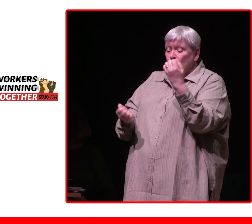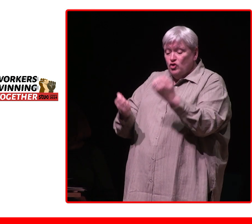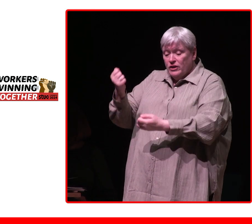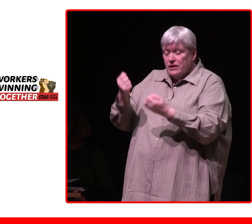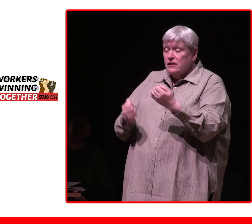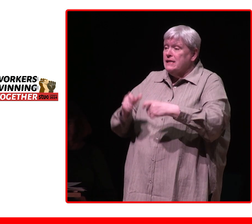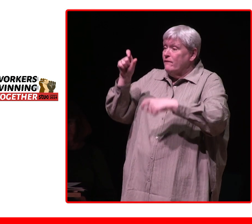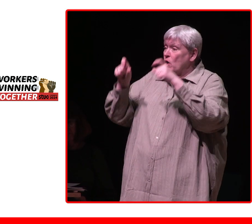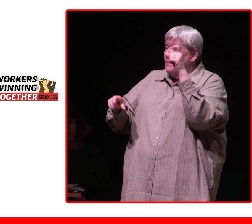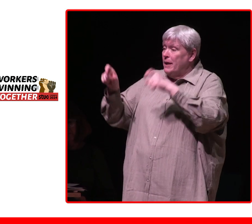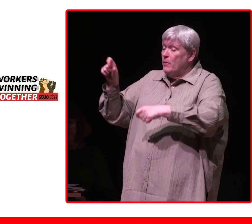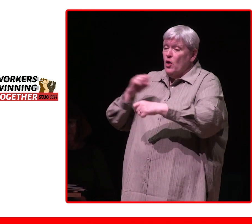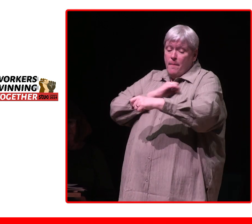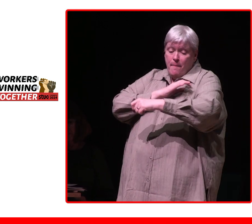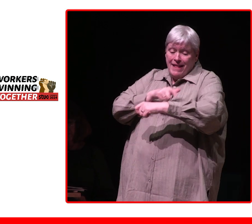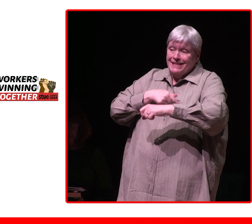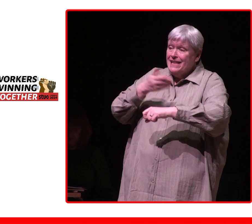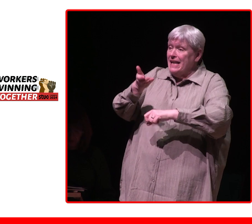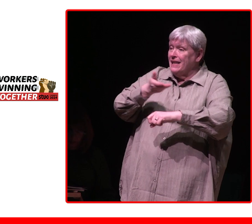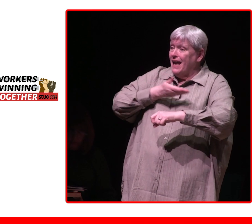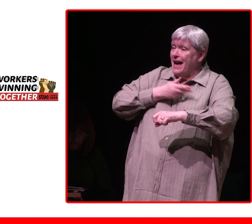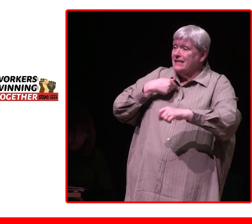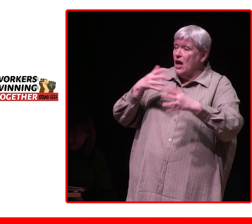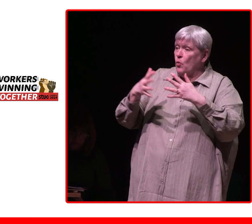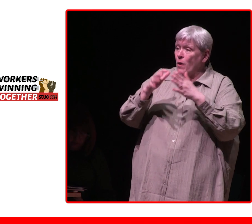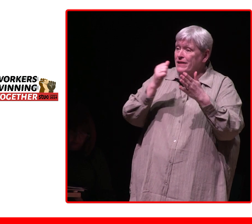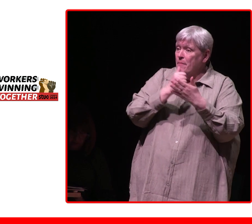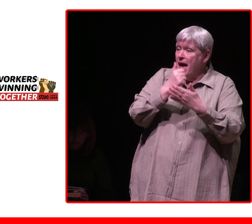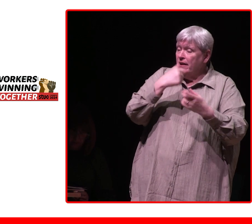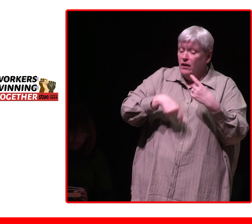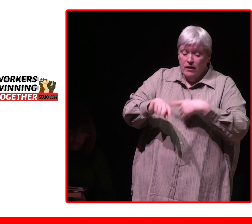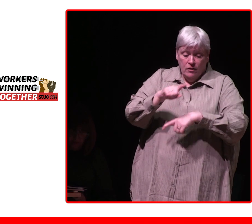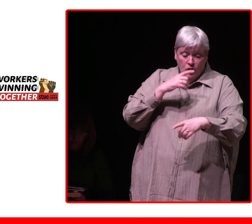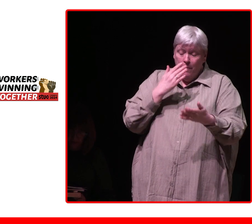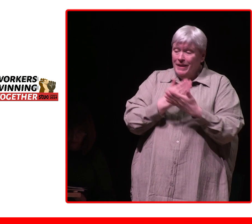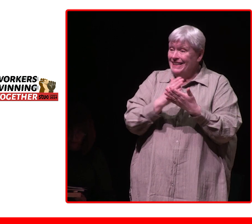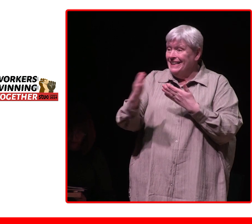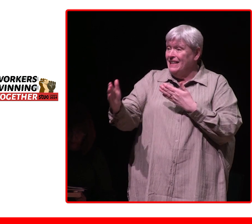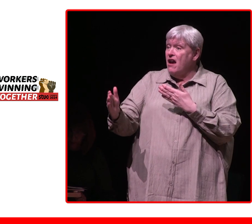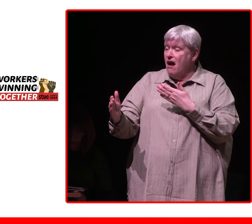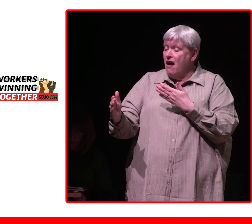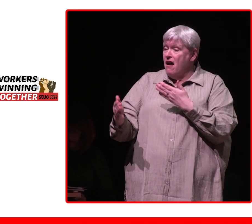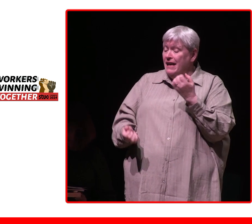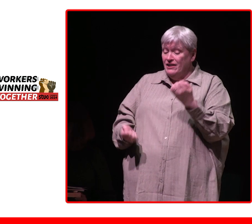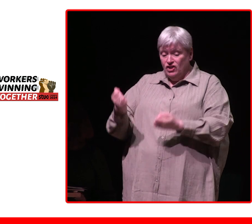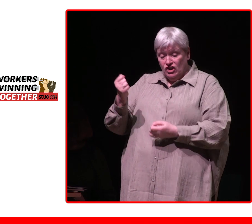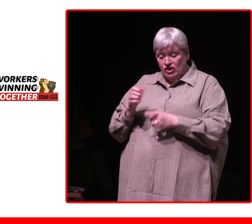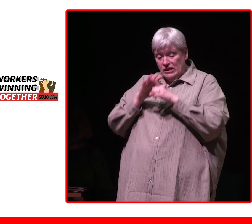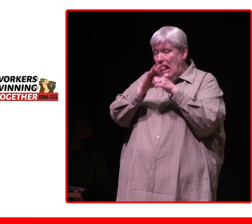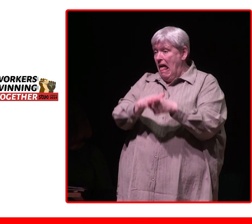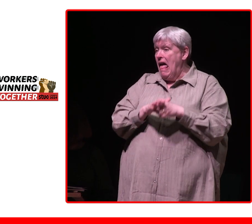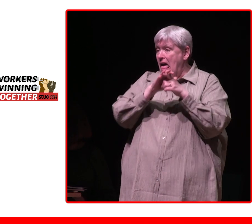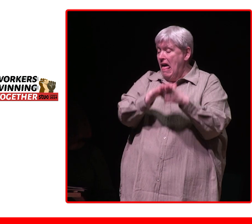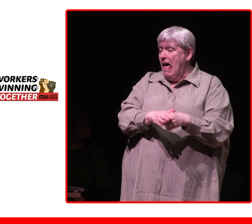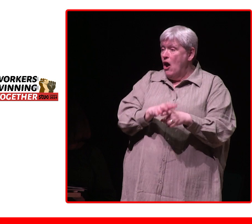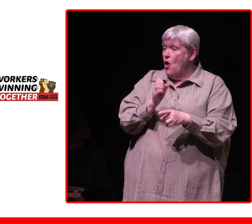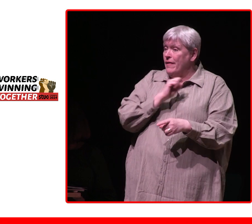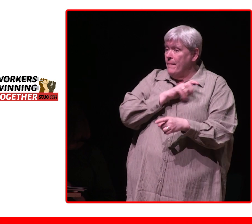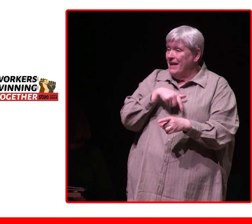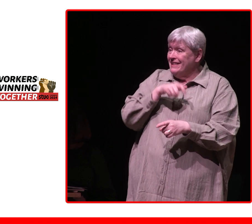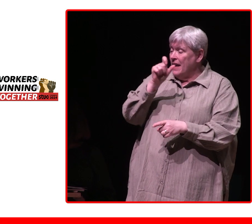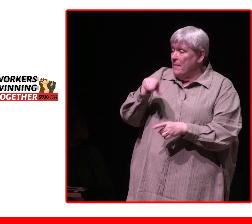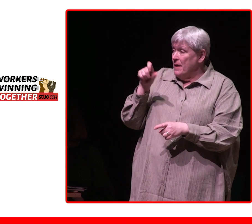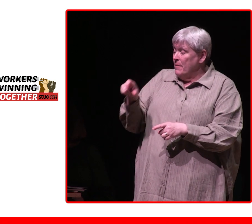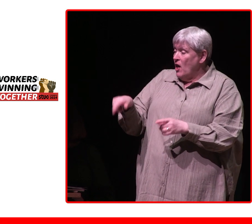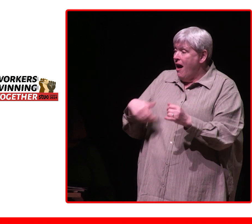Bank. We've been absolutely clear that for as long as injustice is inflicted upon the people of Palestine, that